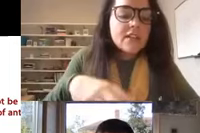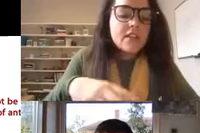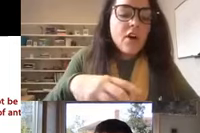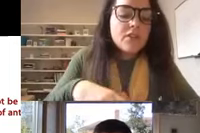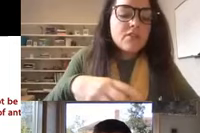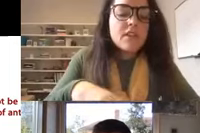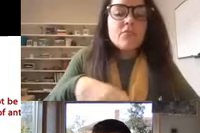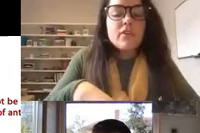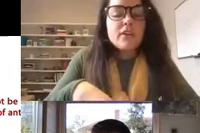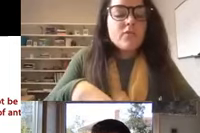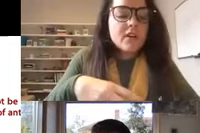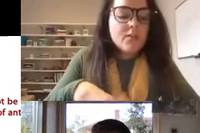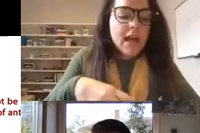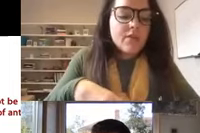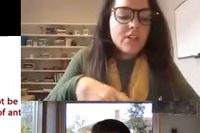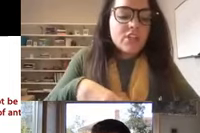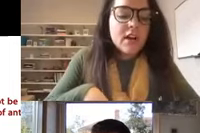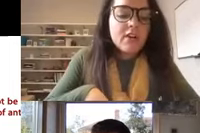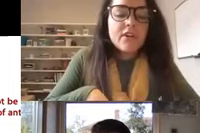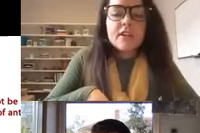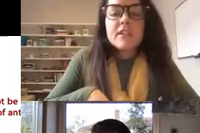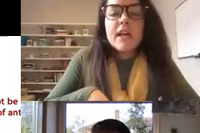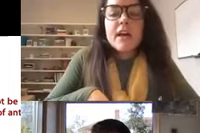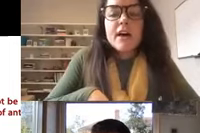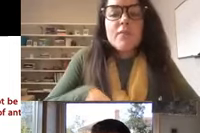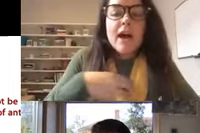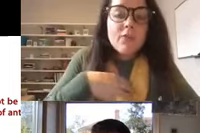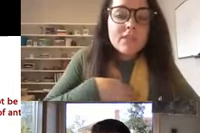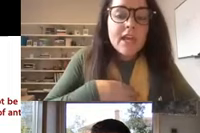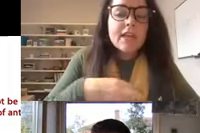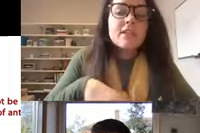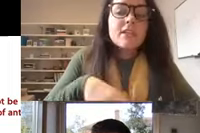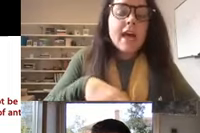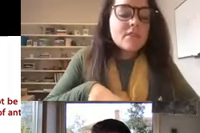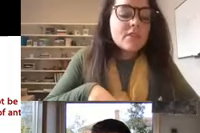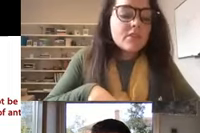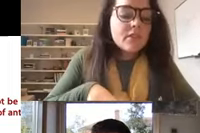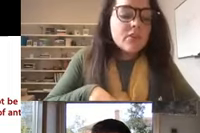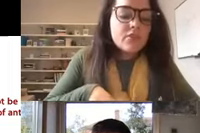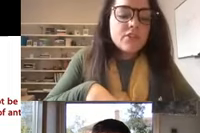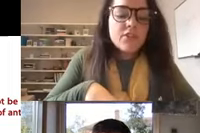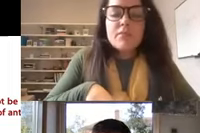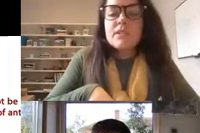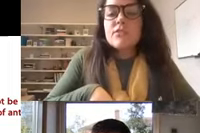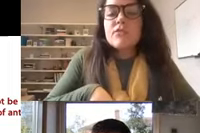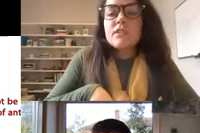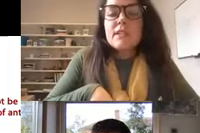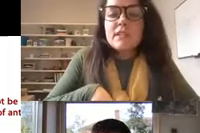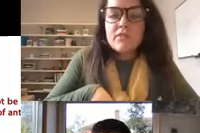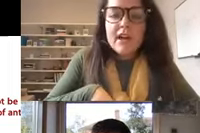turning to also to the important work of Black British geographers, I would say is absolutely crucial